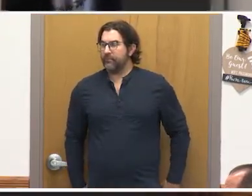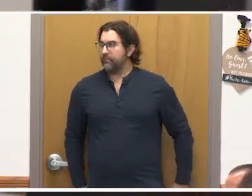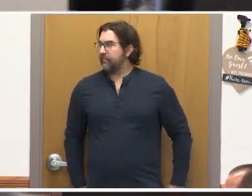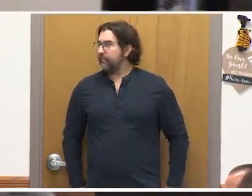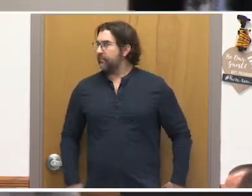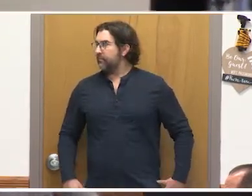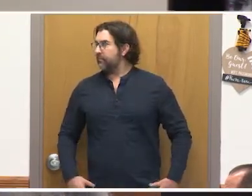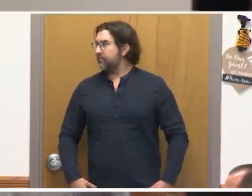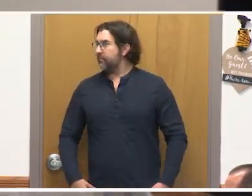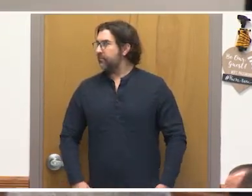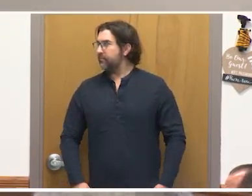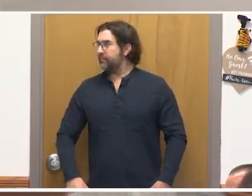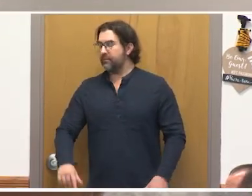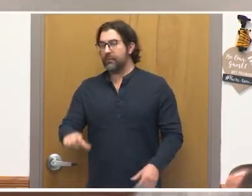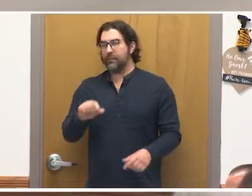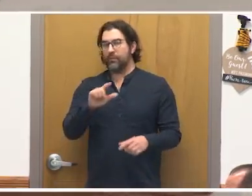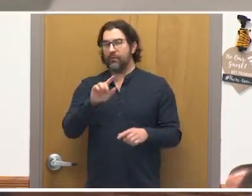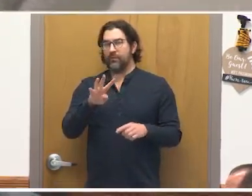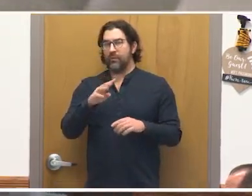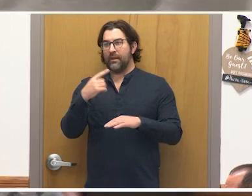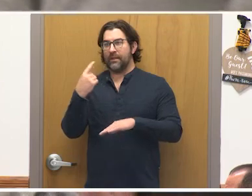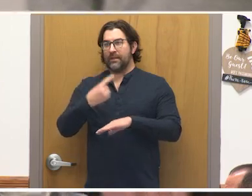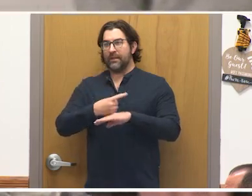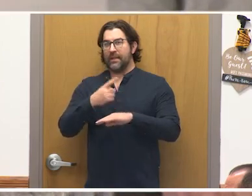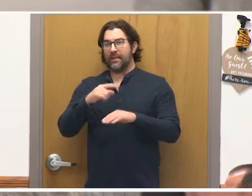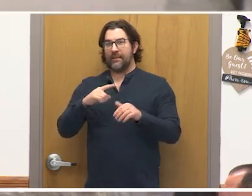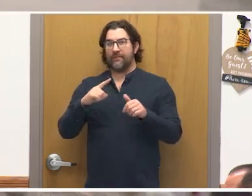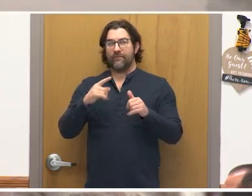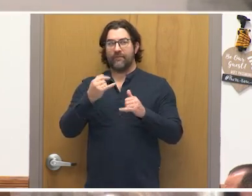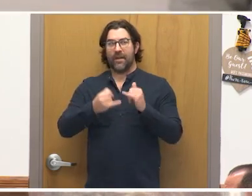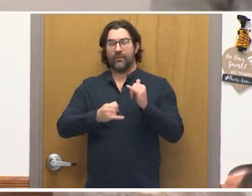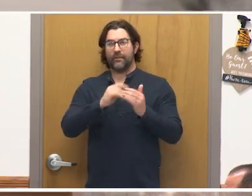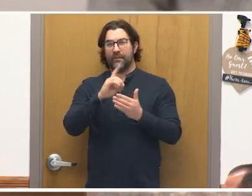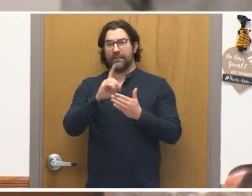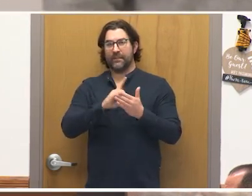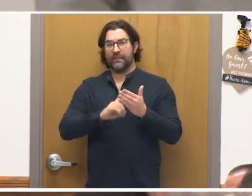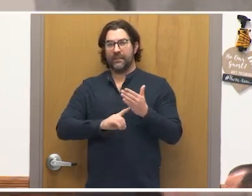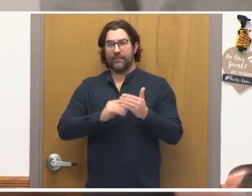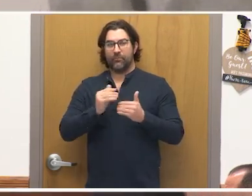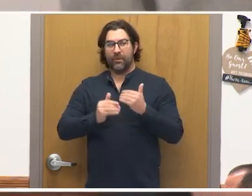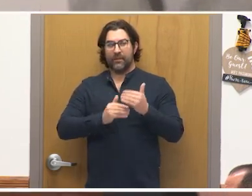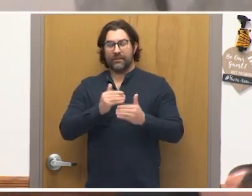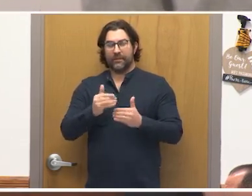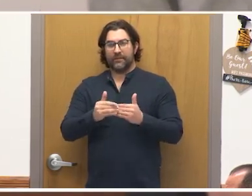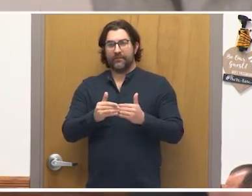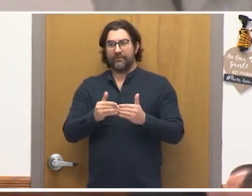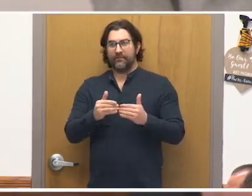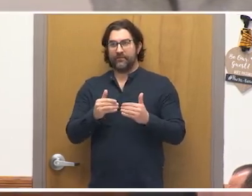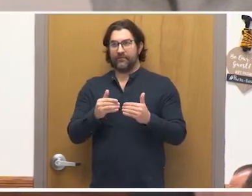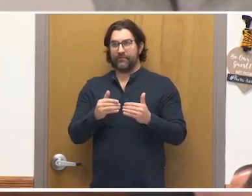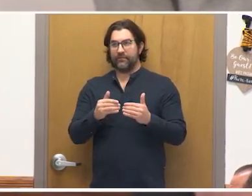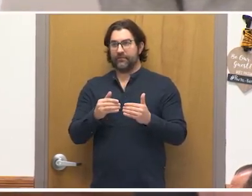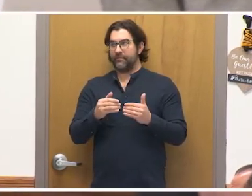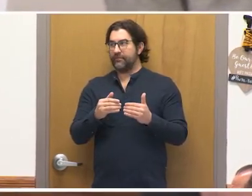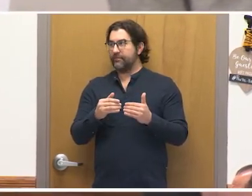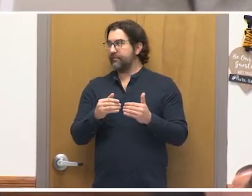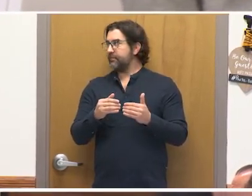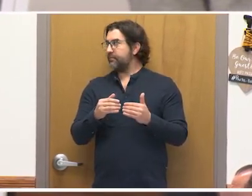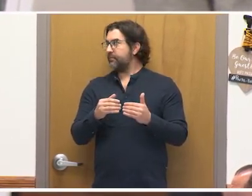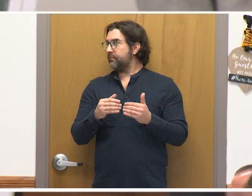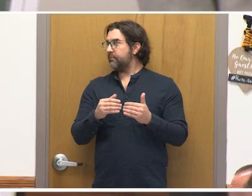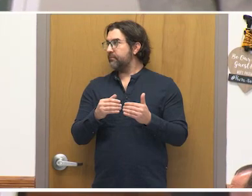So that 2024 date is when we will begin the final design process of the project. And I don't,